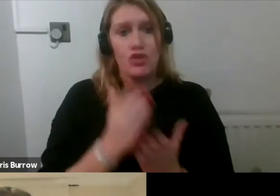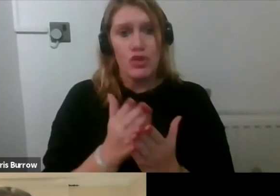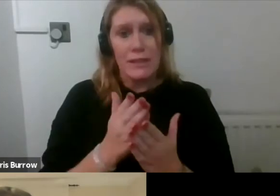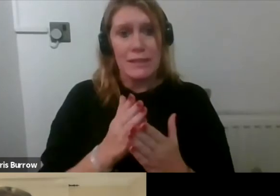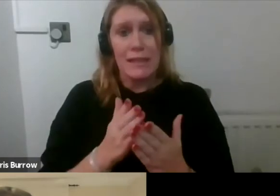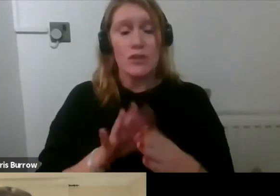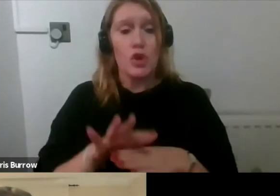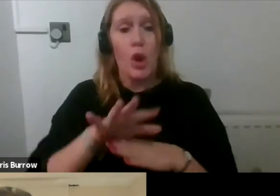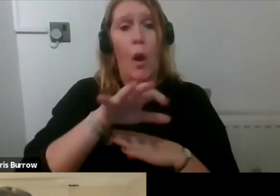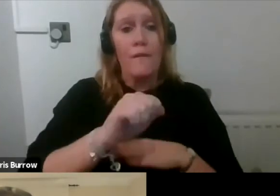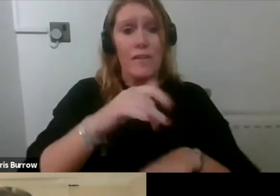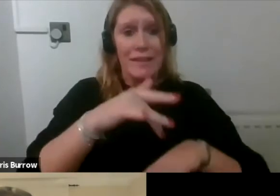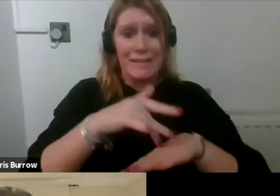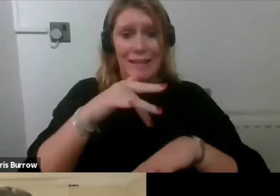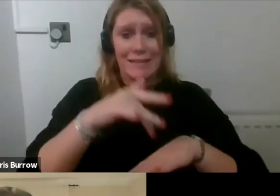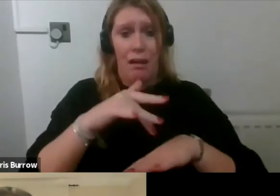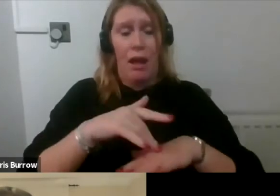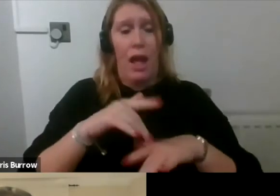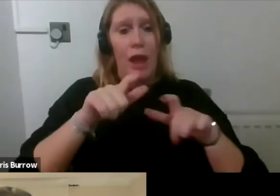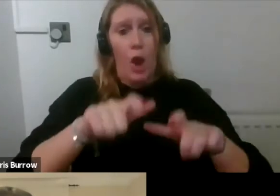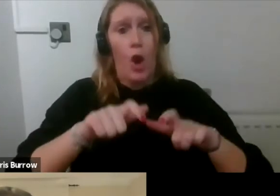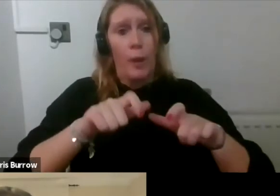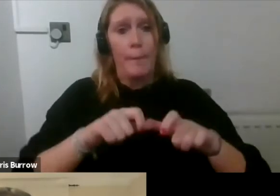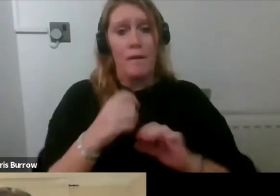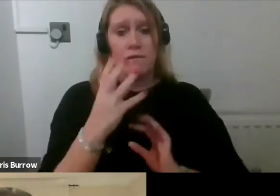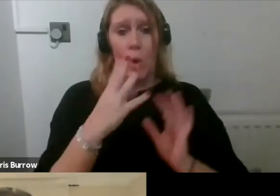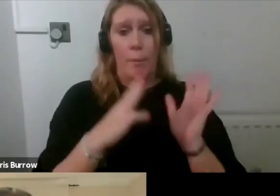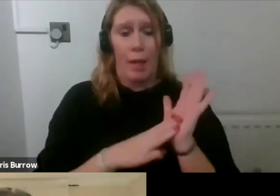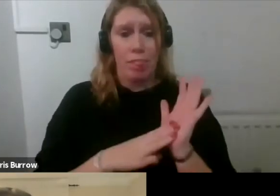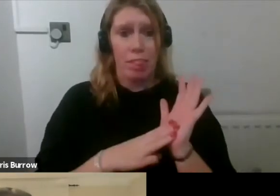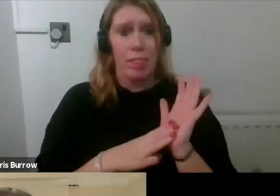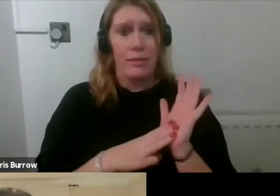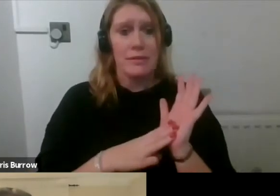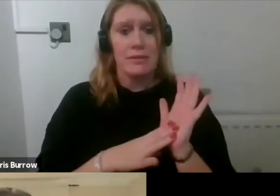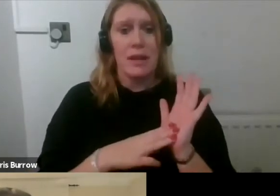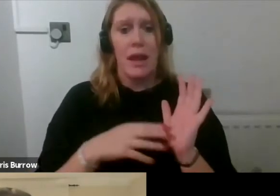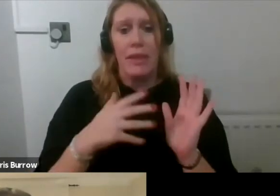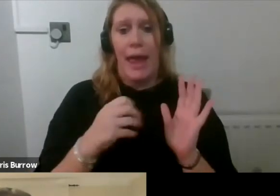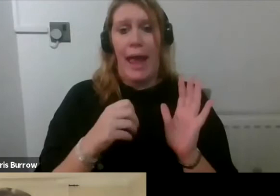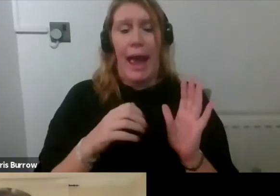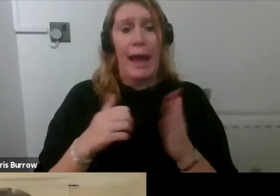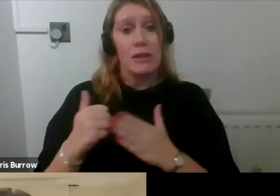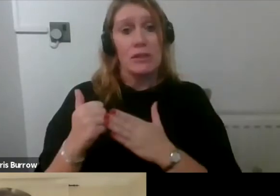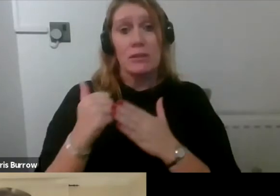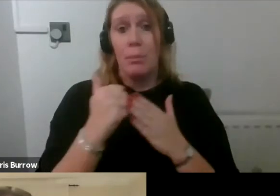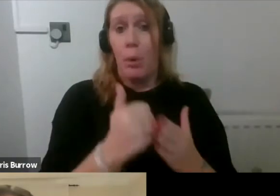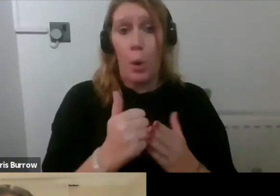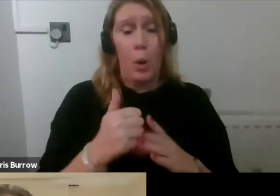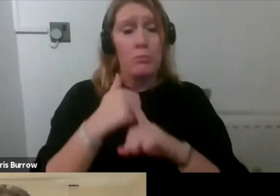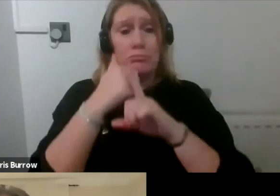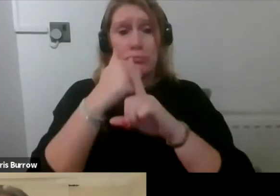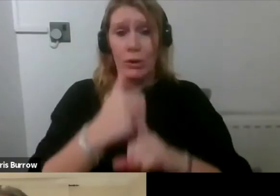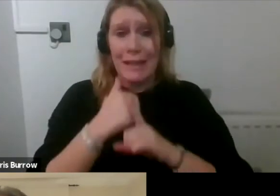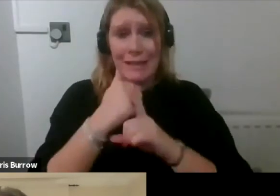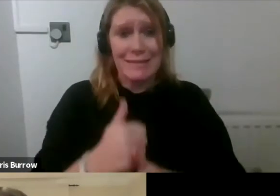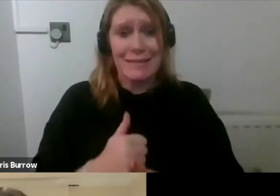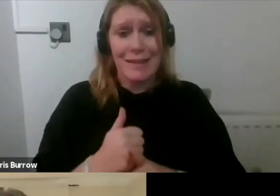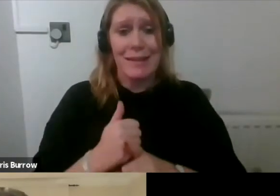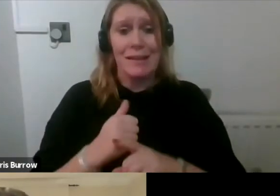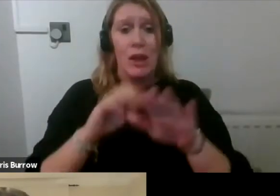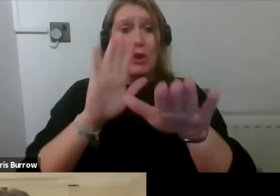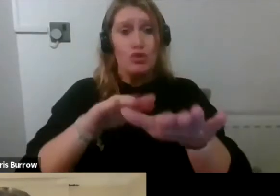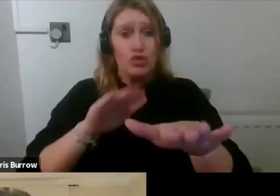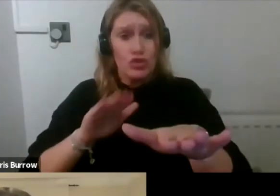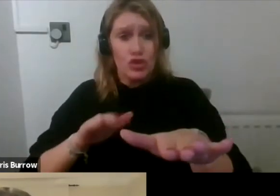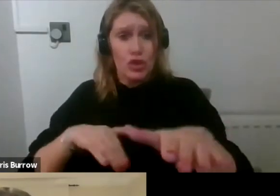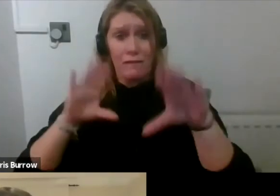they occupied it for 4 months. They had an international coalition of support, protesters brought the traffic to a halt in the